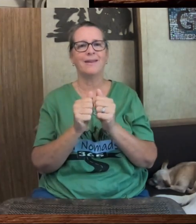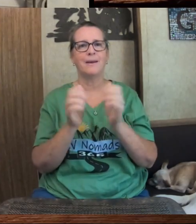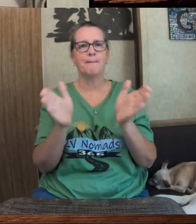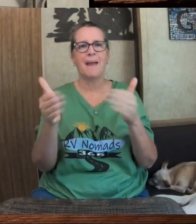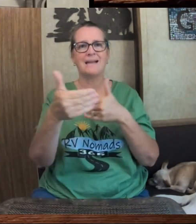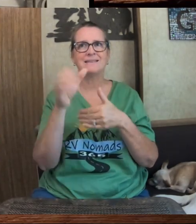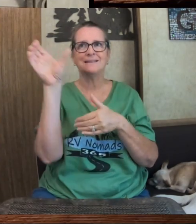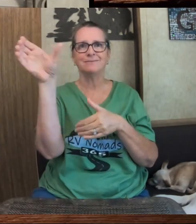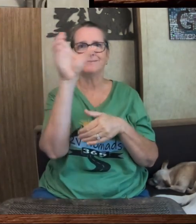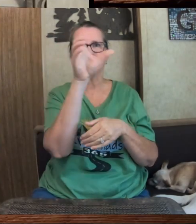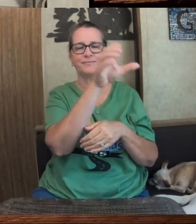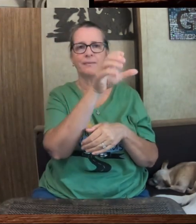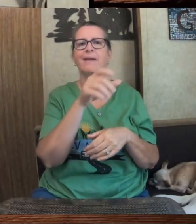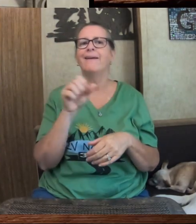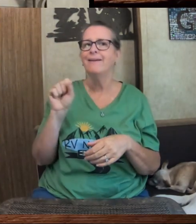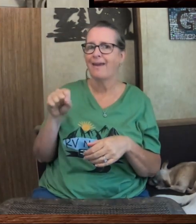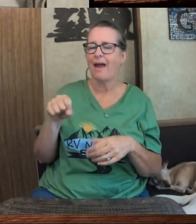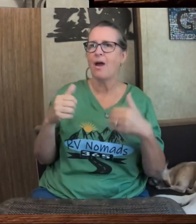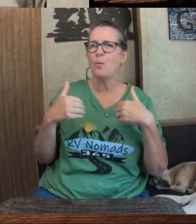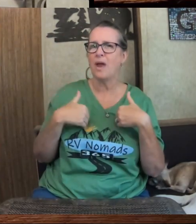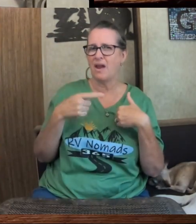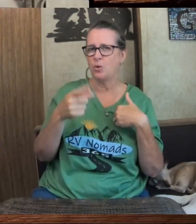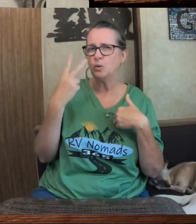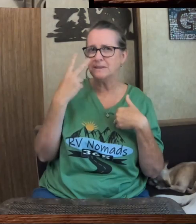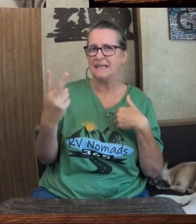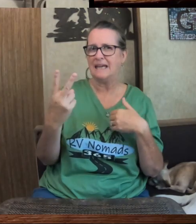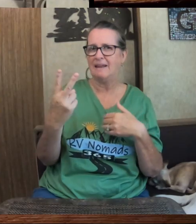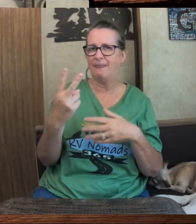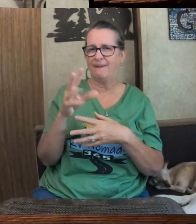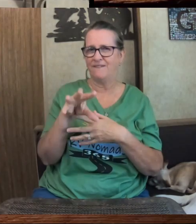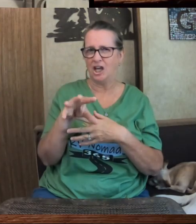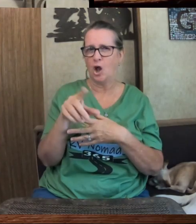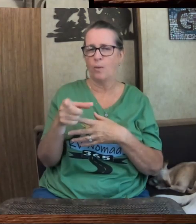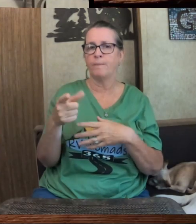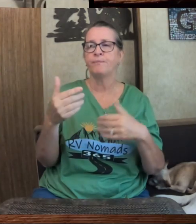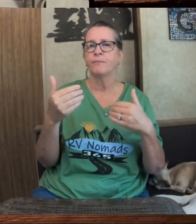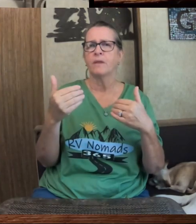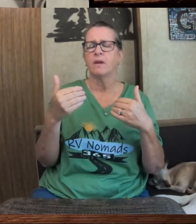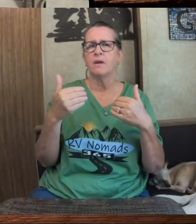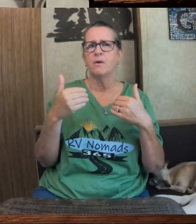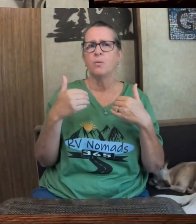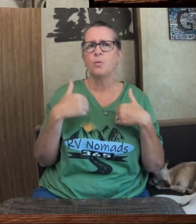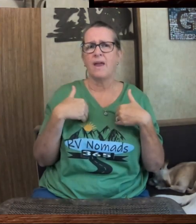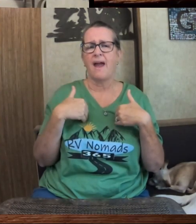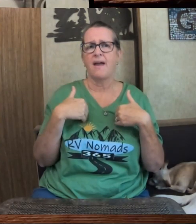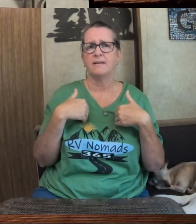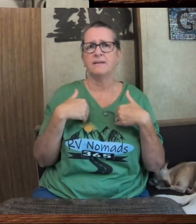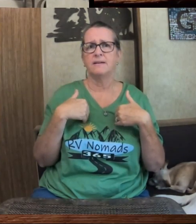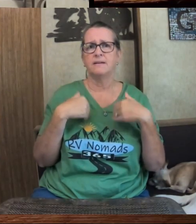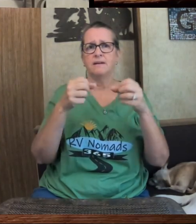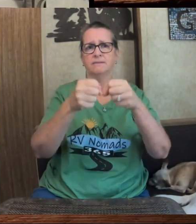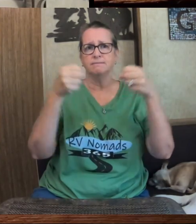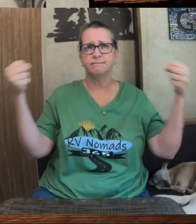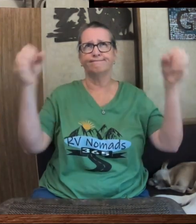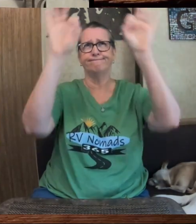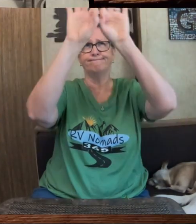what we did is we had, and you'll see in the video in a second, we have a closet